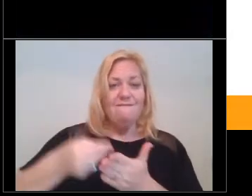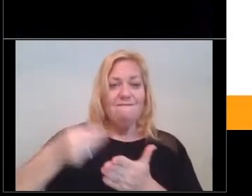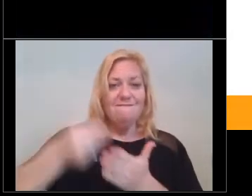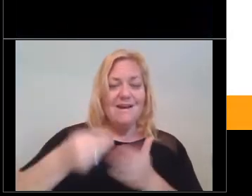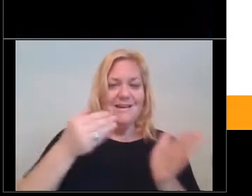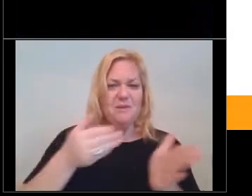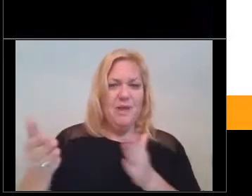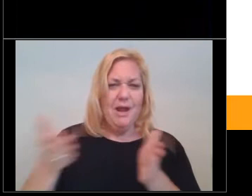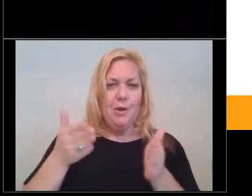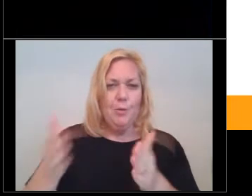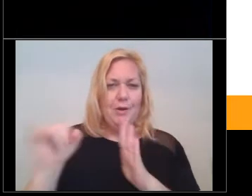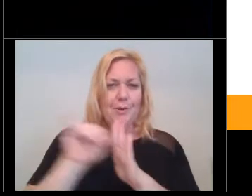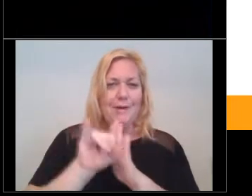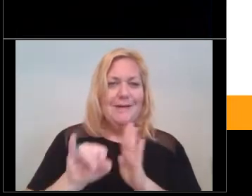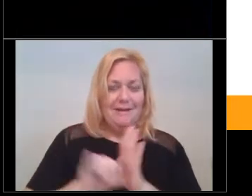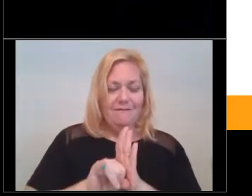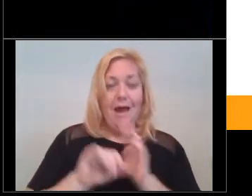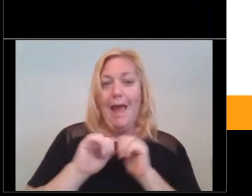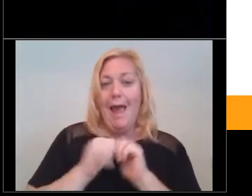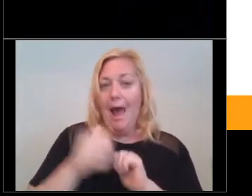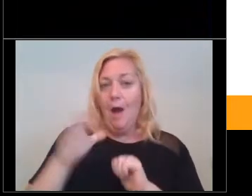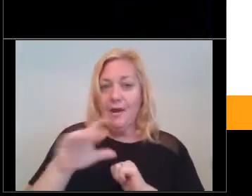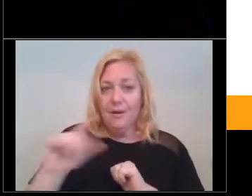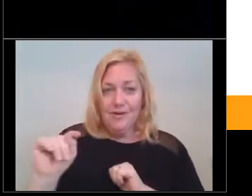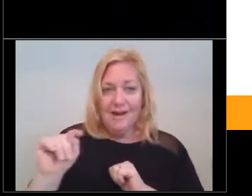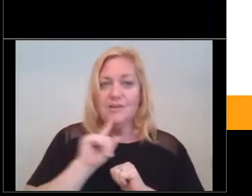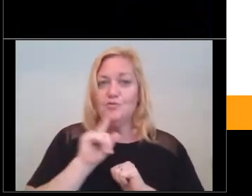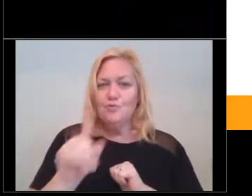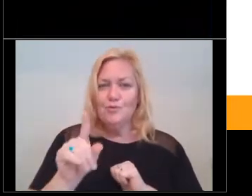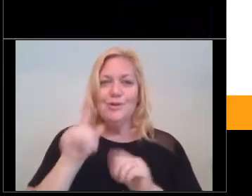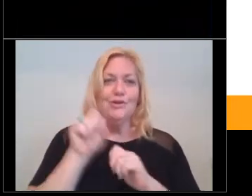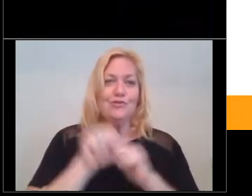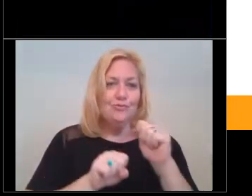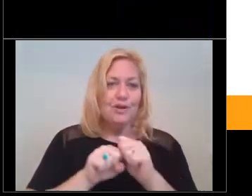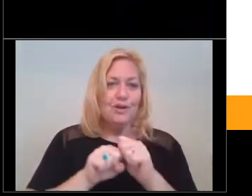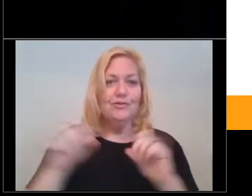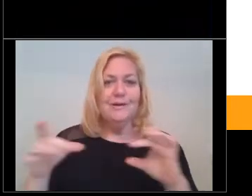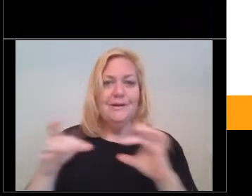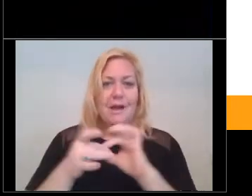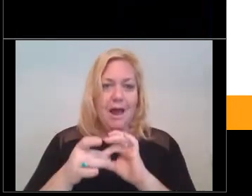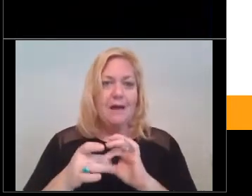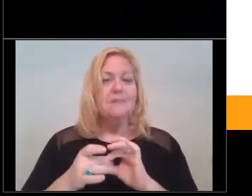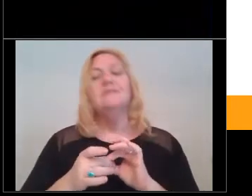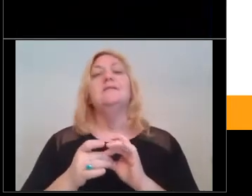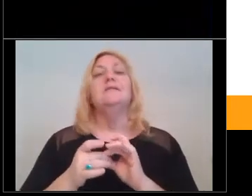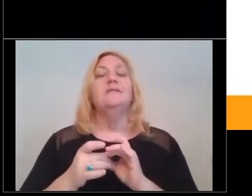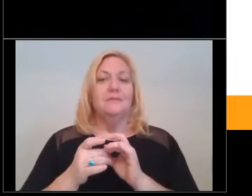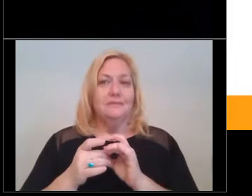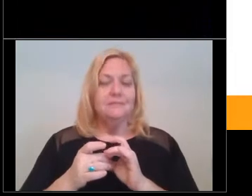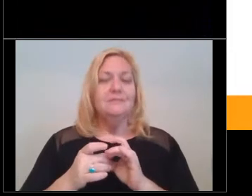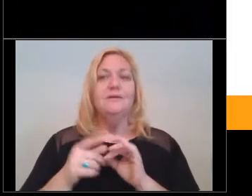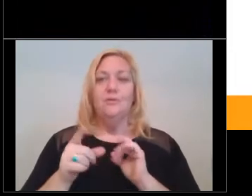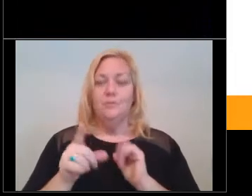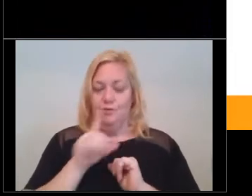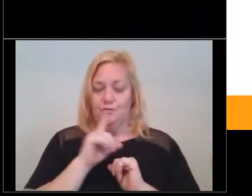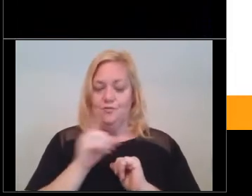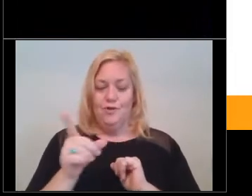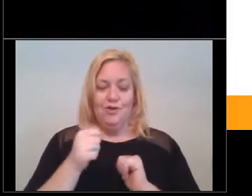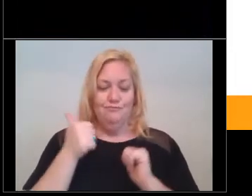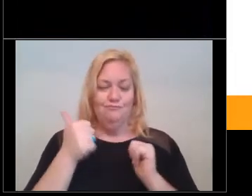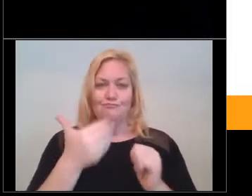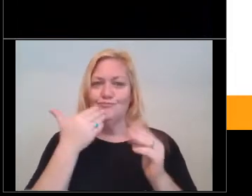way to identify how Caltrans can really structure and reconnect communities. It was a really great